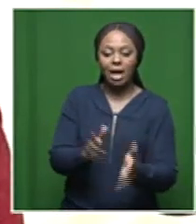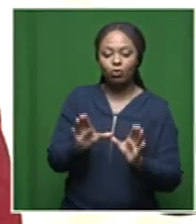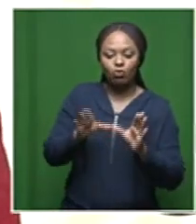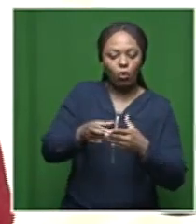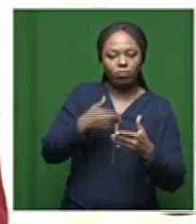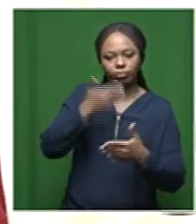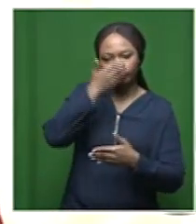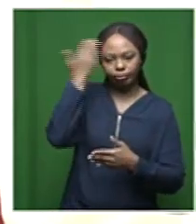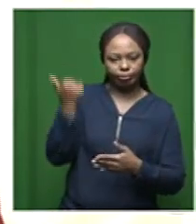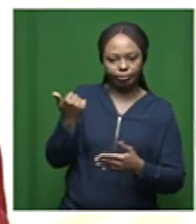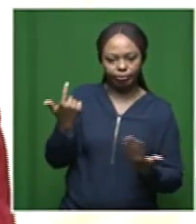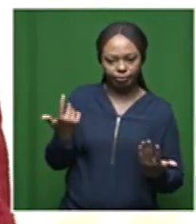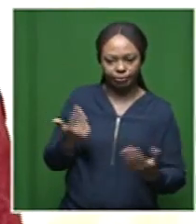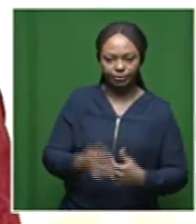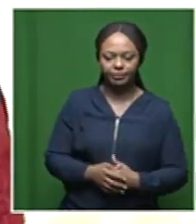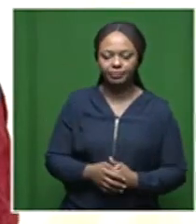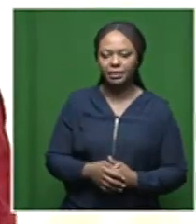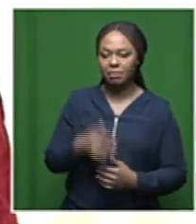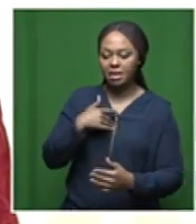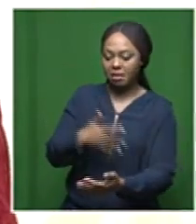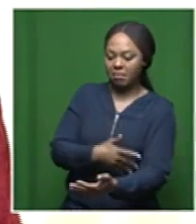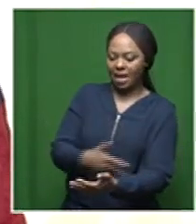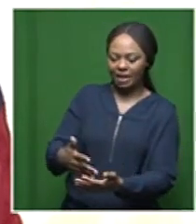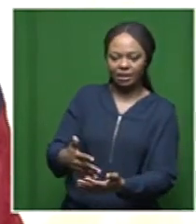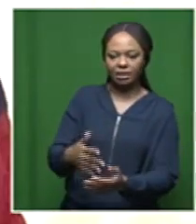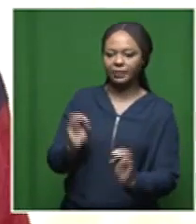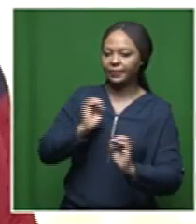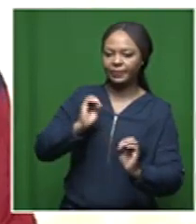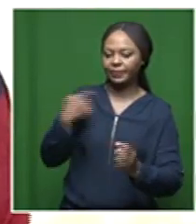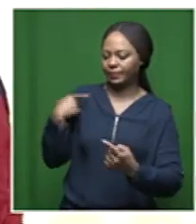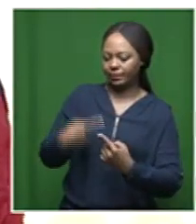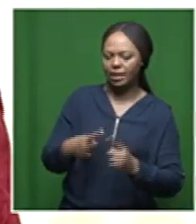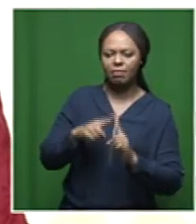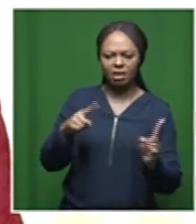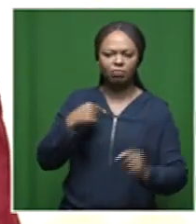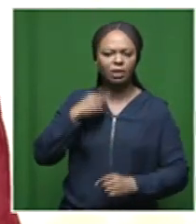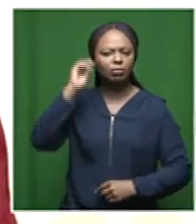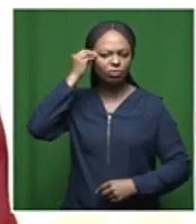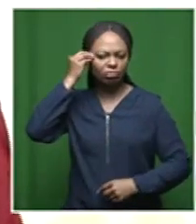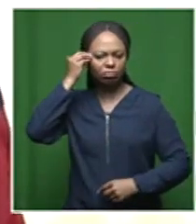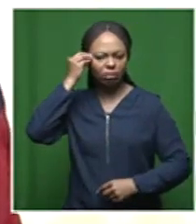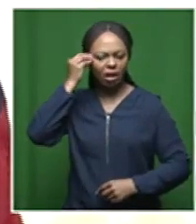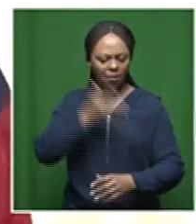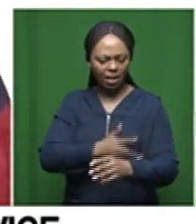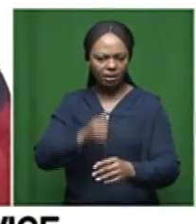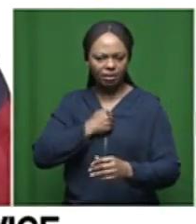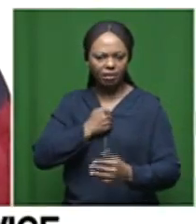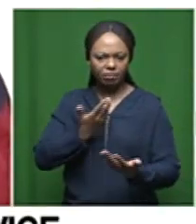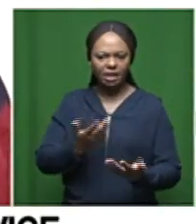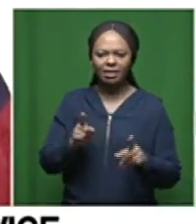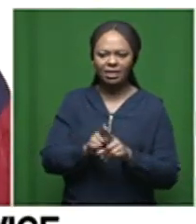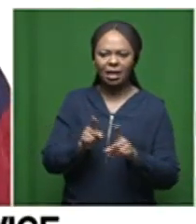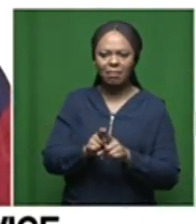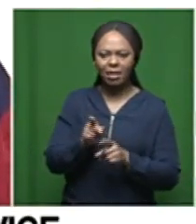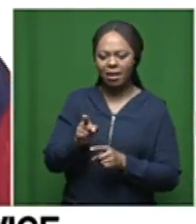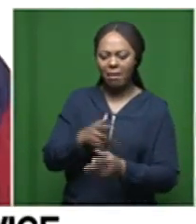but I am interested in donating, and I don't know my blood type,